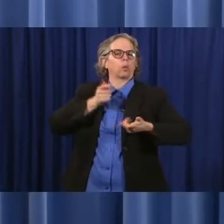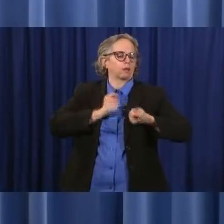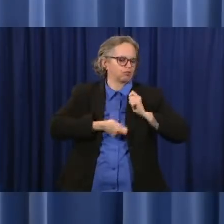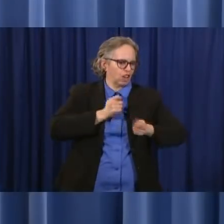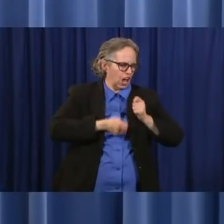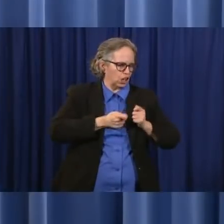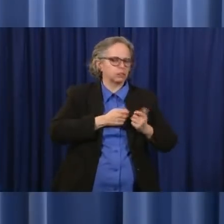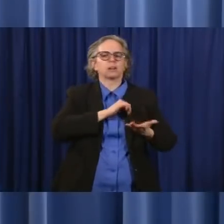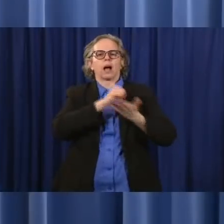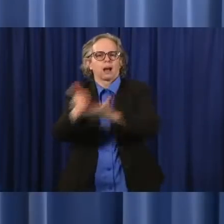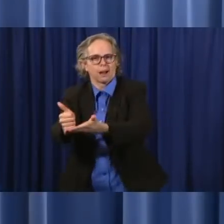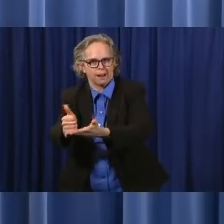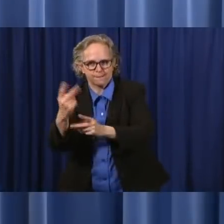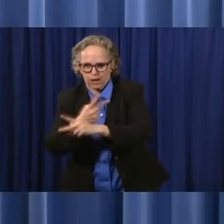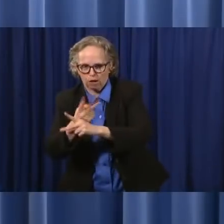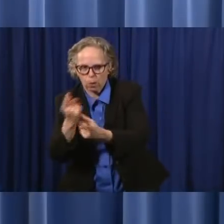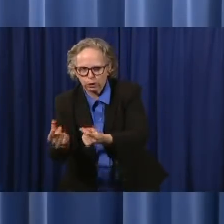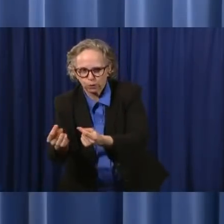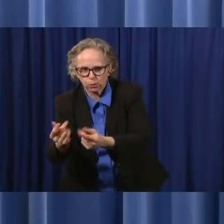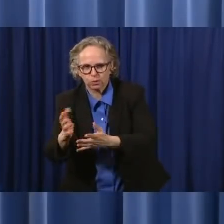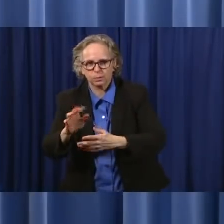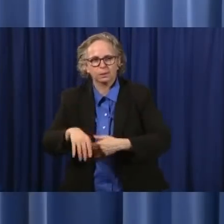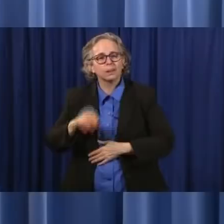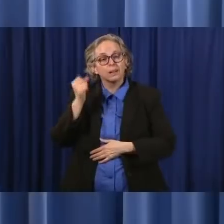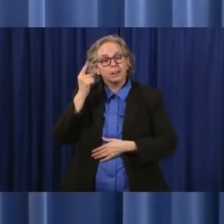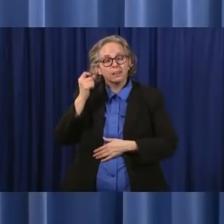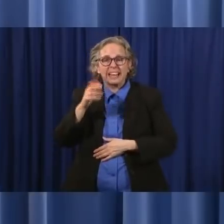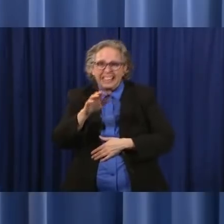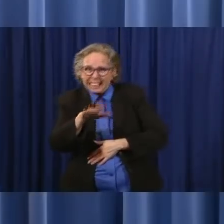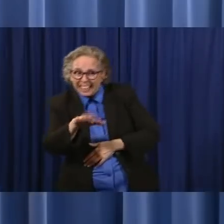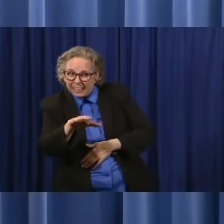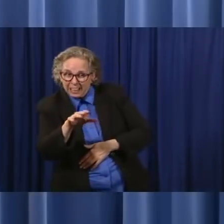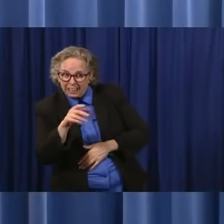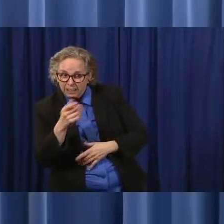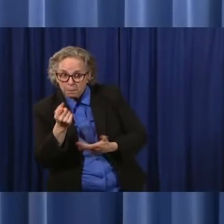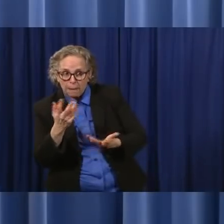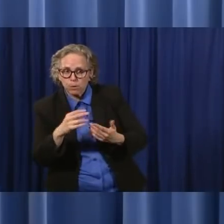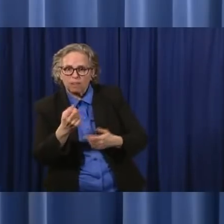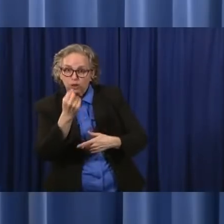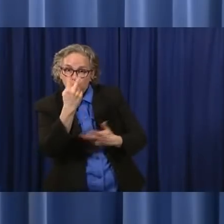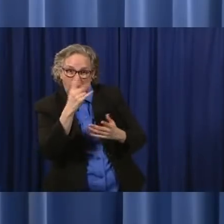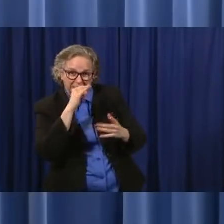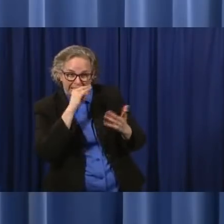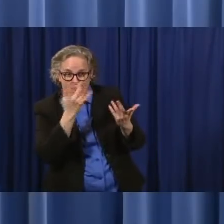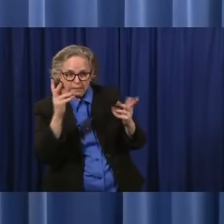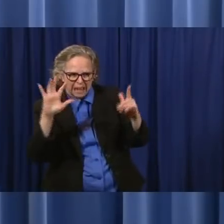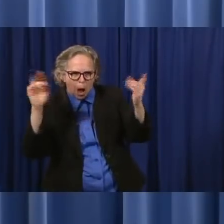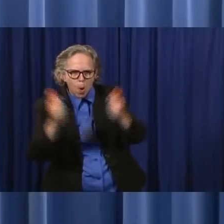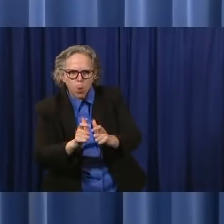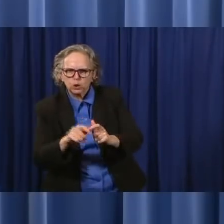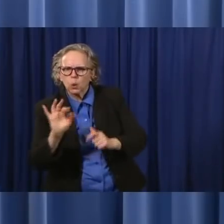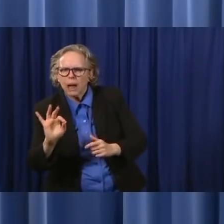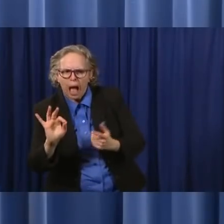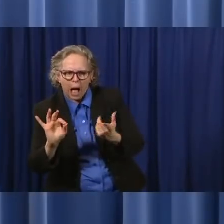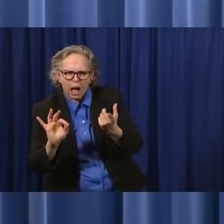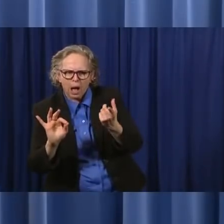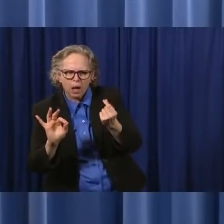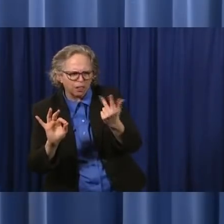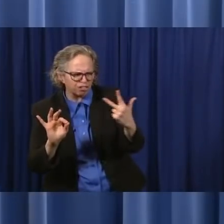But if a class usually has 12 kids and now they have to have 9 kids, that means that some kids who usually go to that class might not be able to